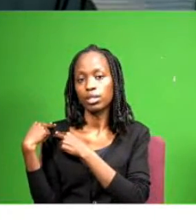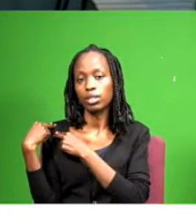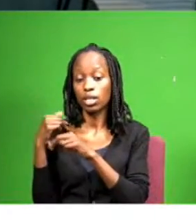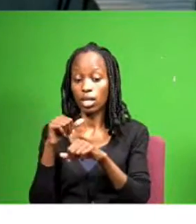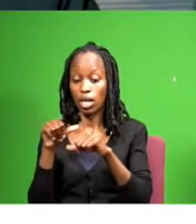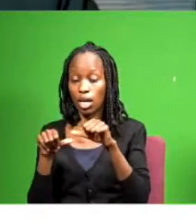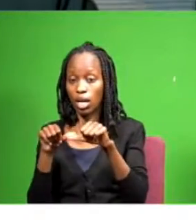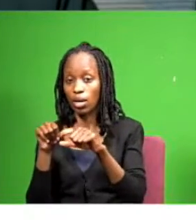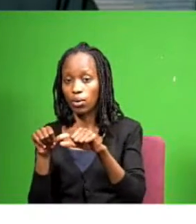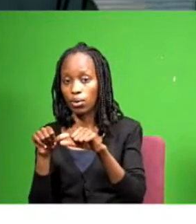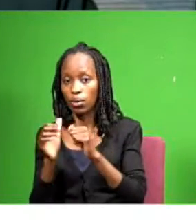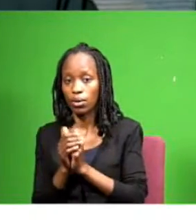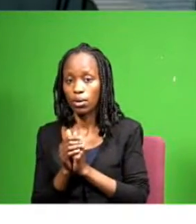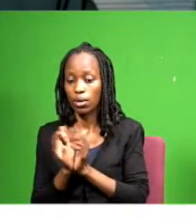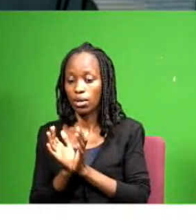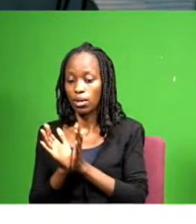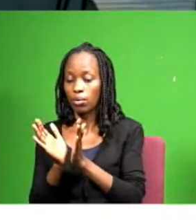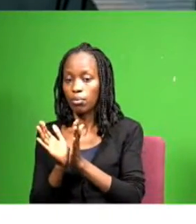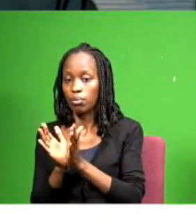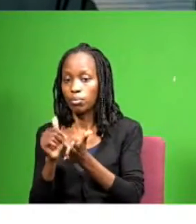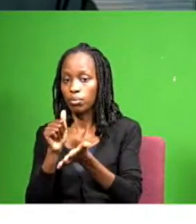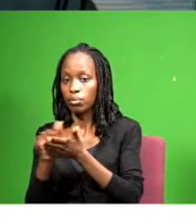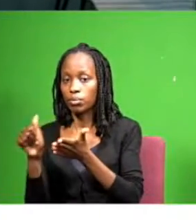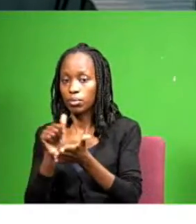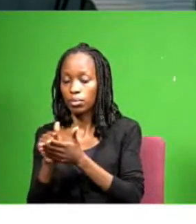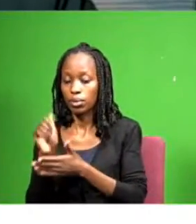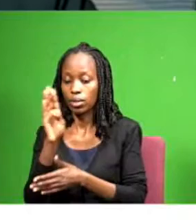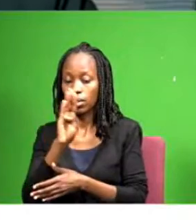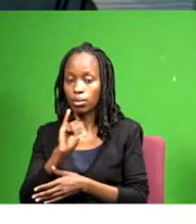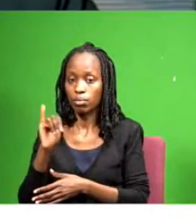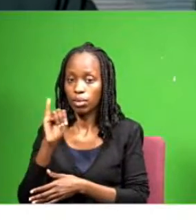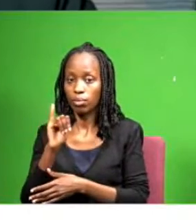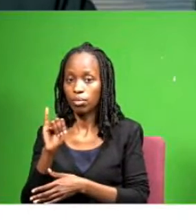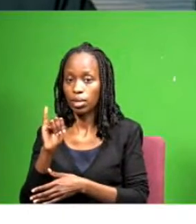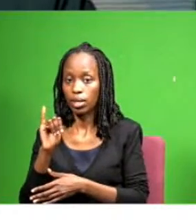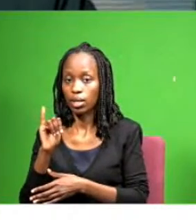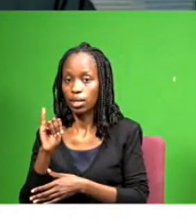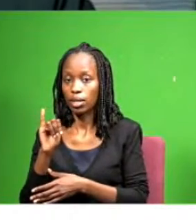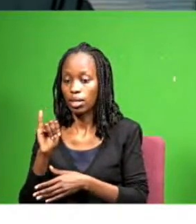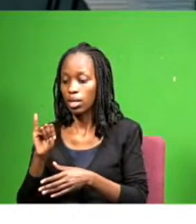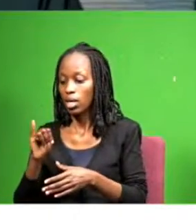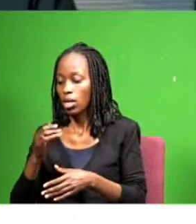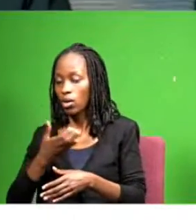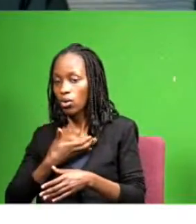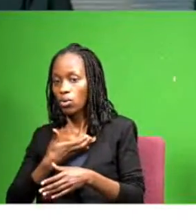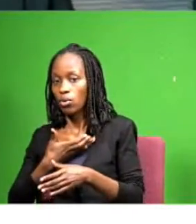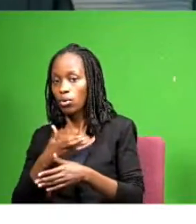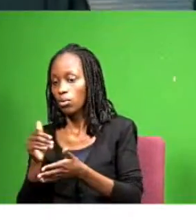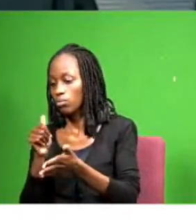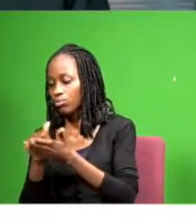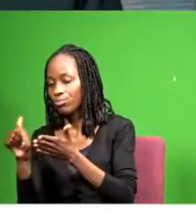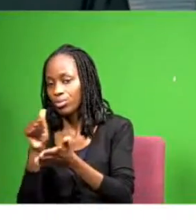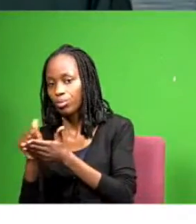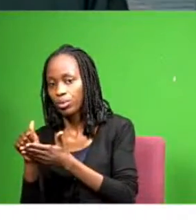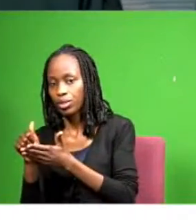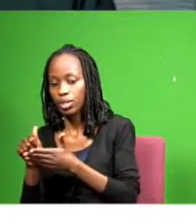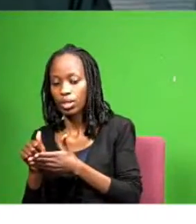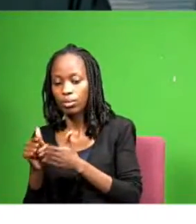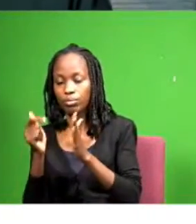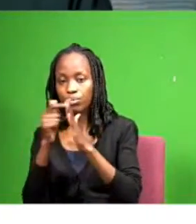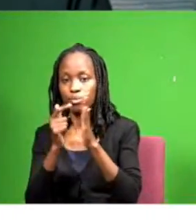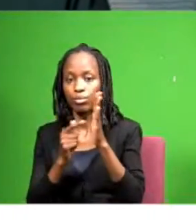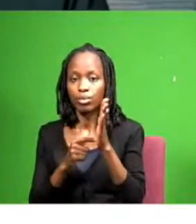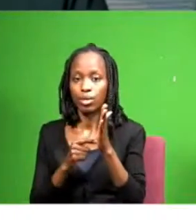to the publication of the PPI Steering Committee to publish or cause to be published details of